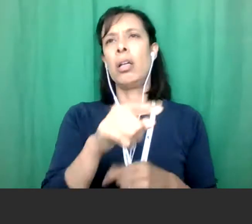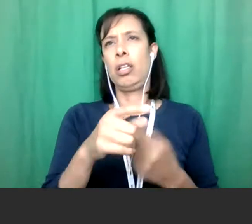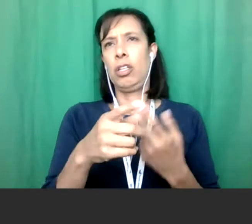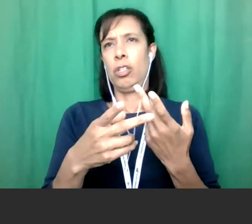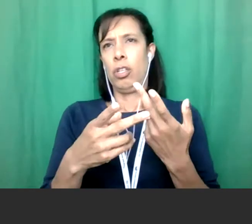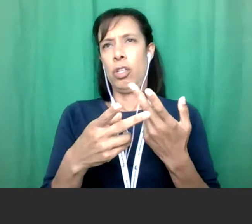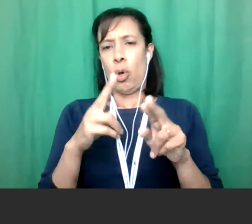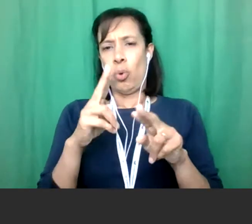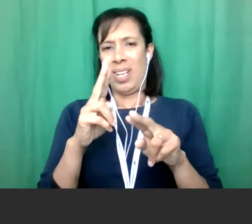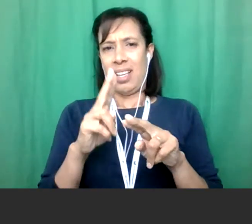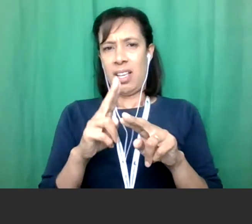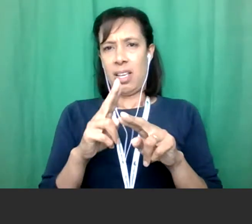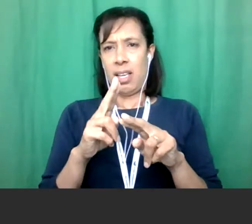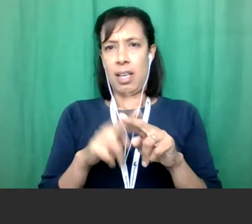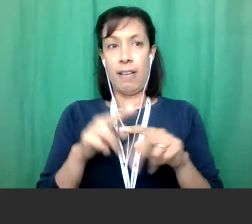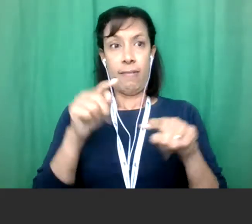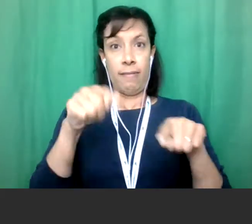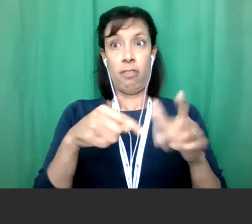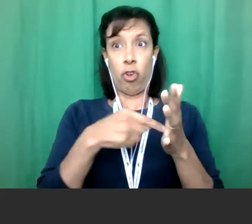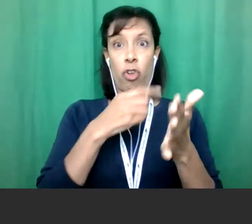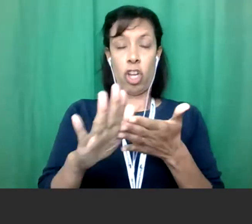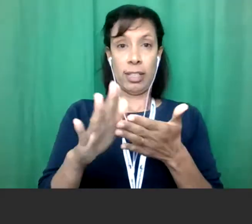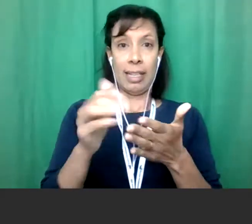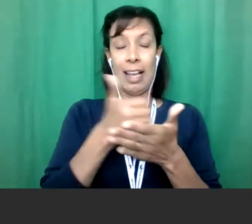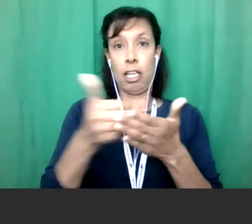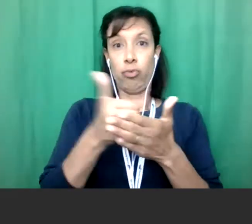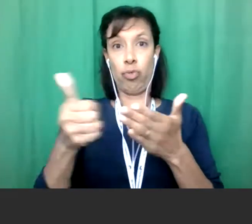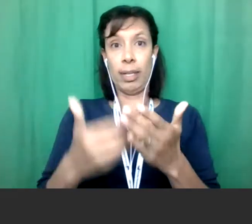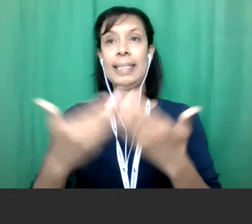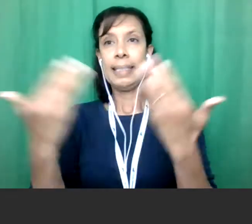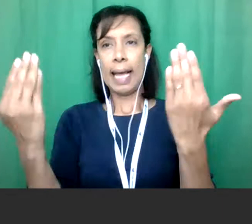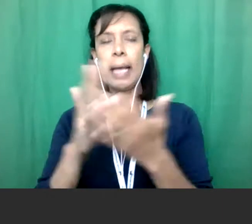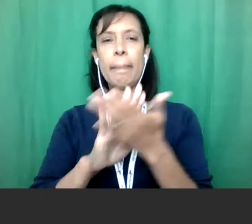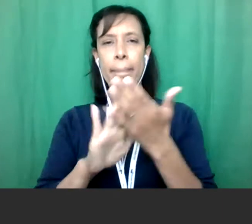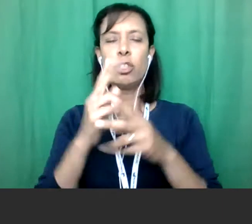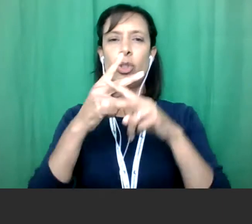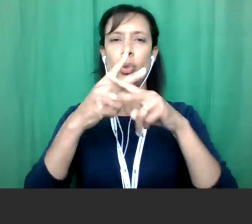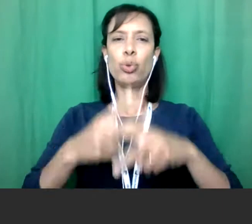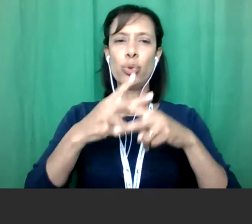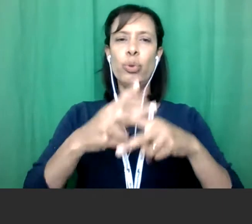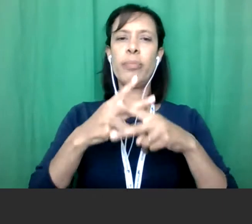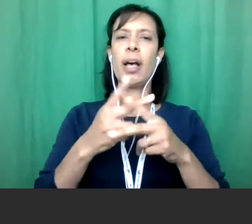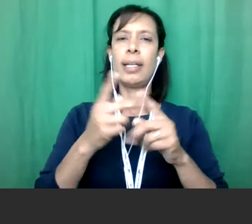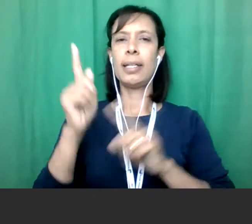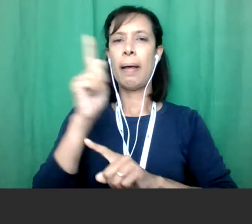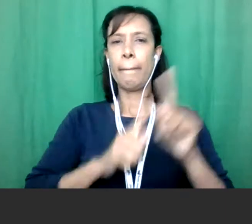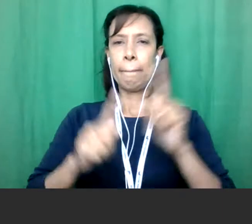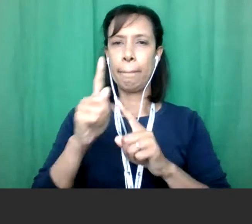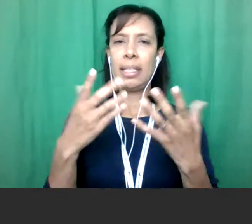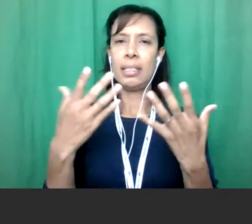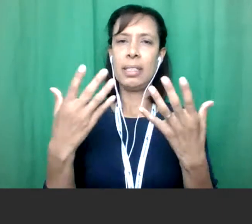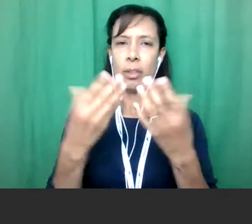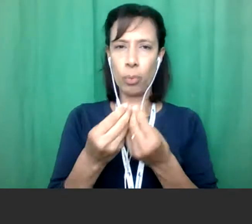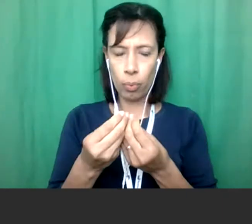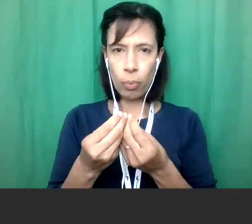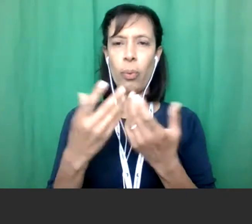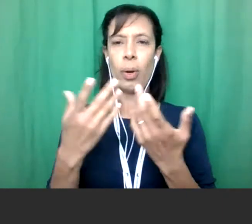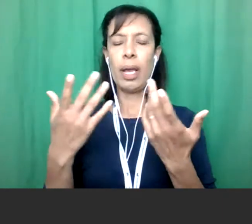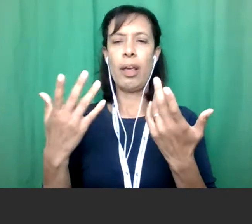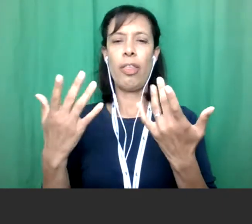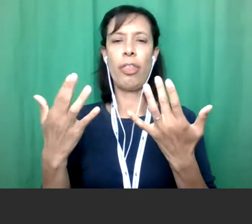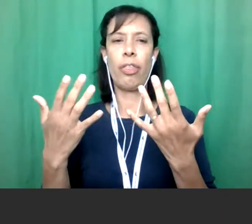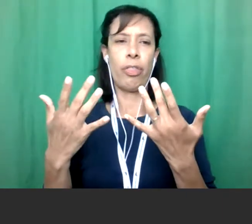is your day. If you are on the non-work-based route, most